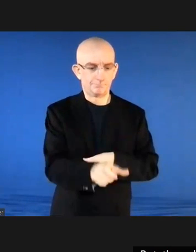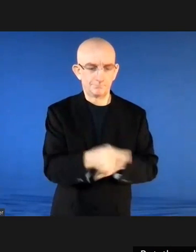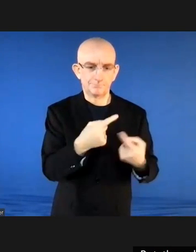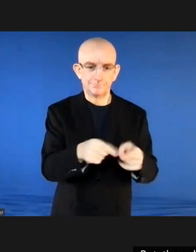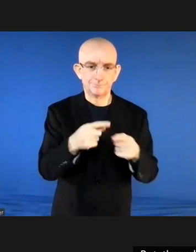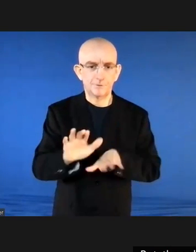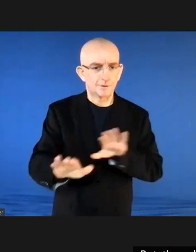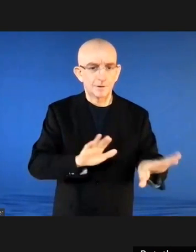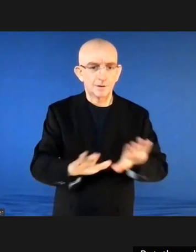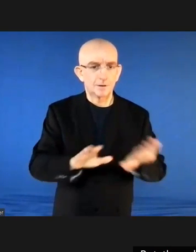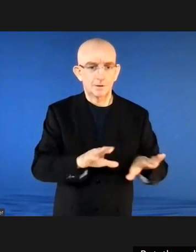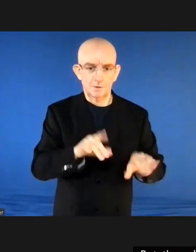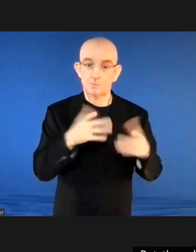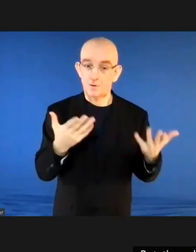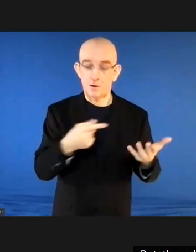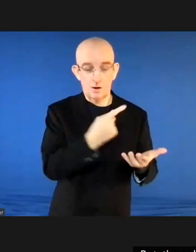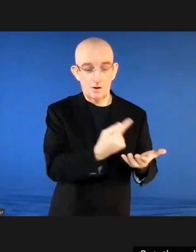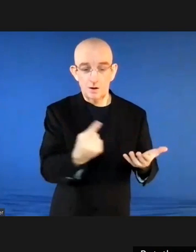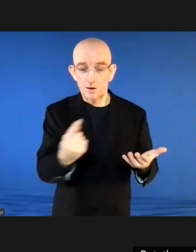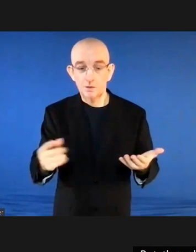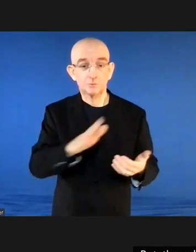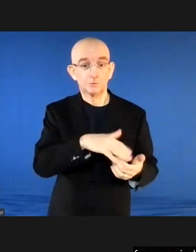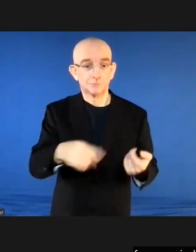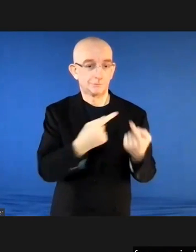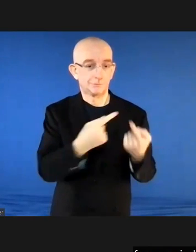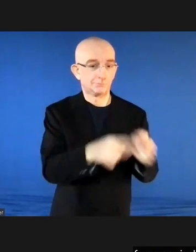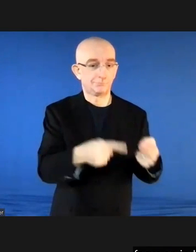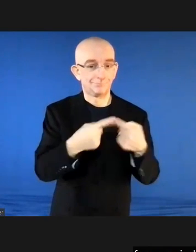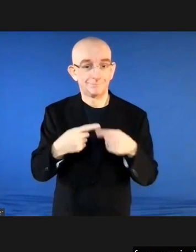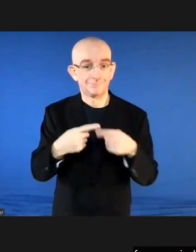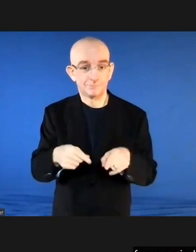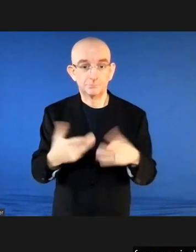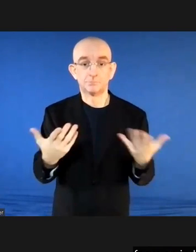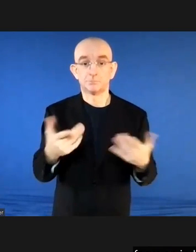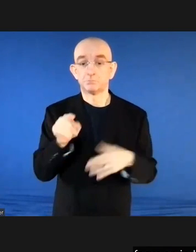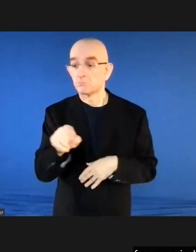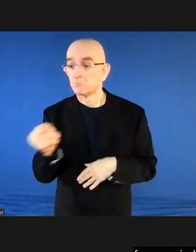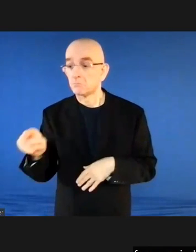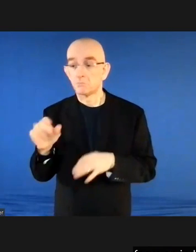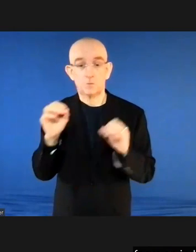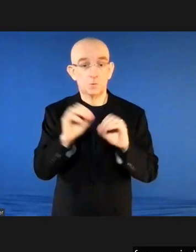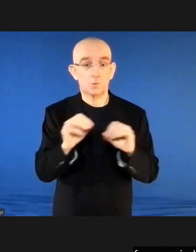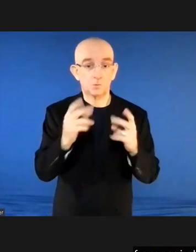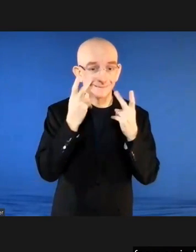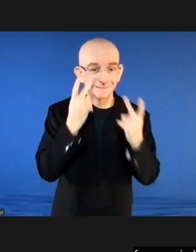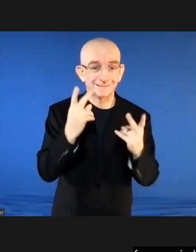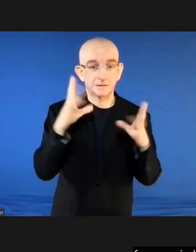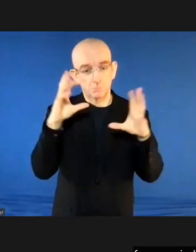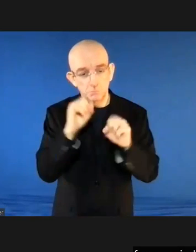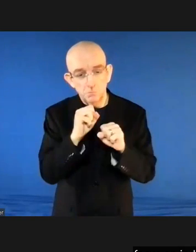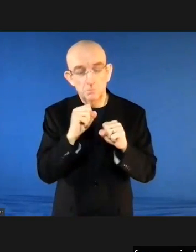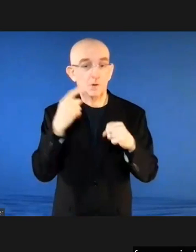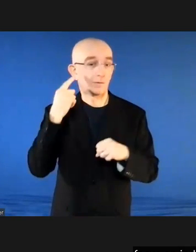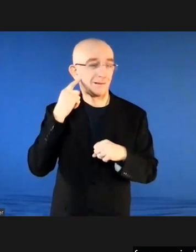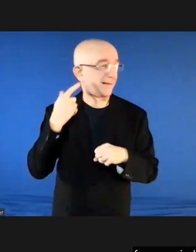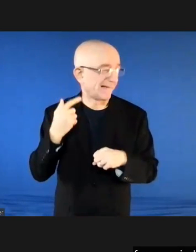who can't hear properly from the back of the classroom, even if their hearing is reasonably okay. And those